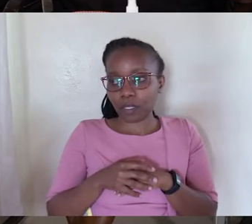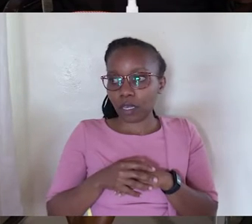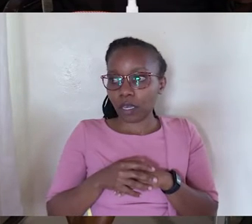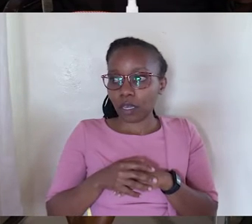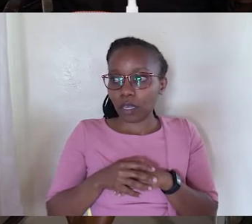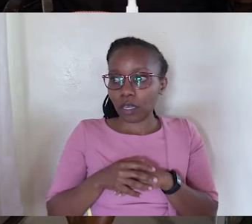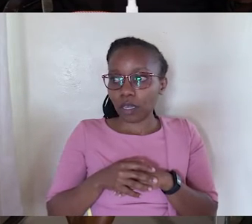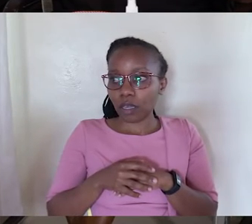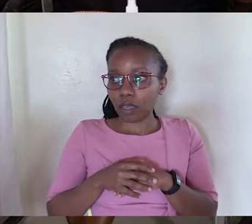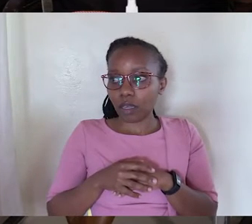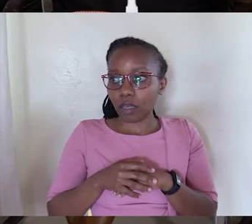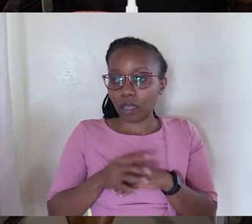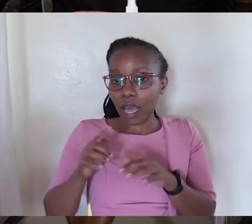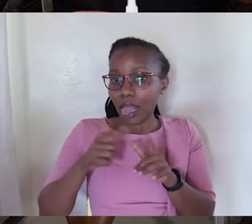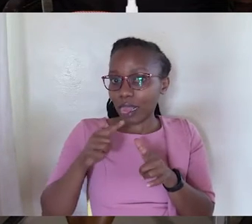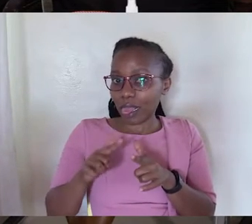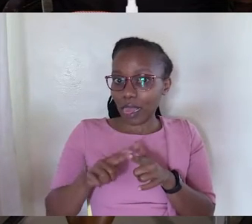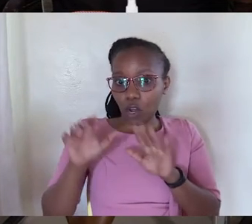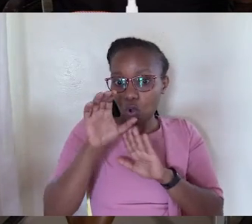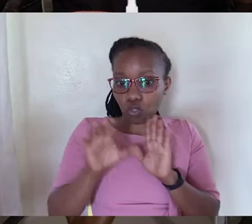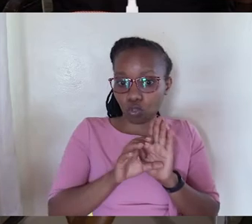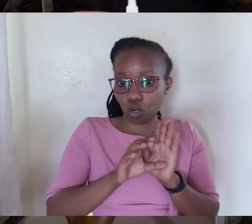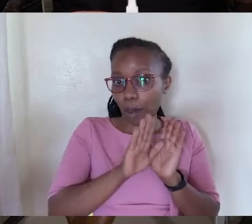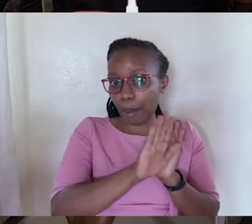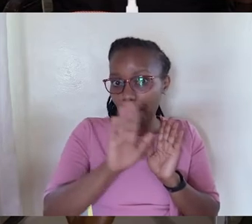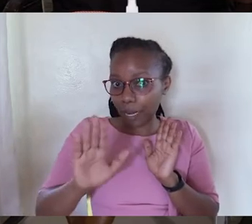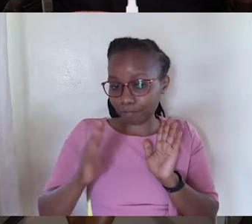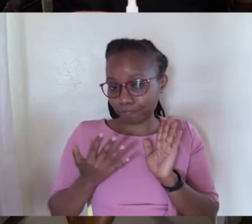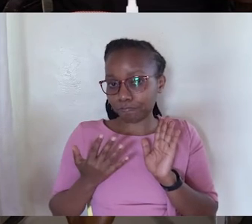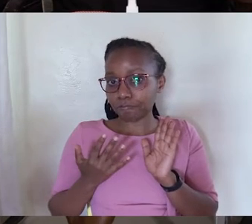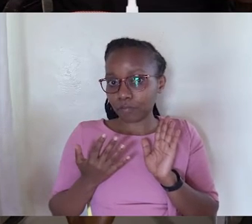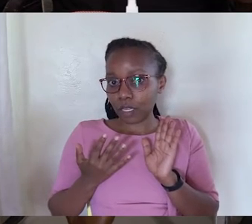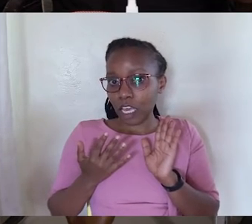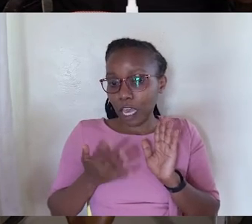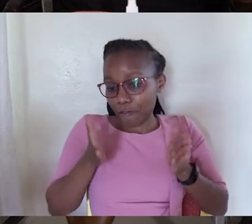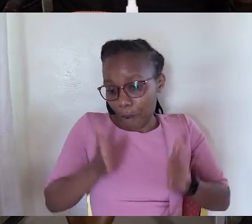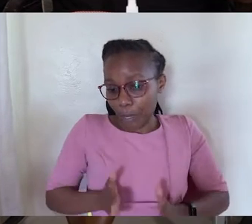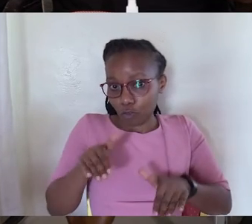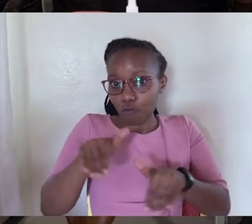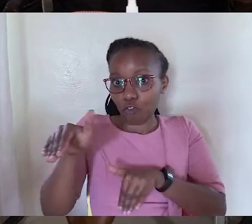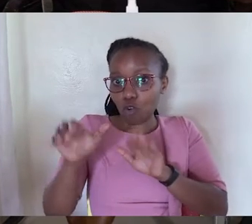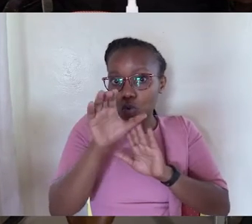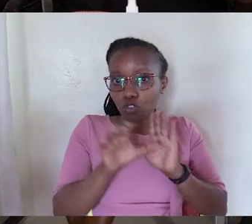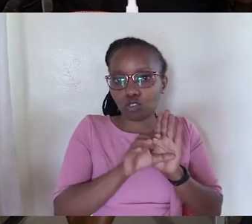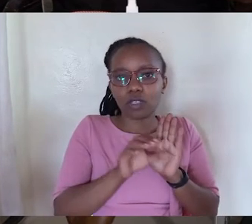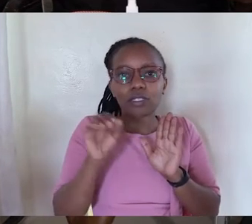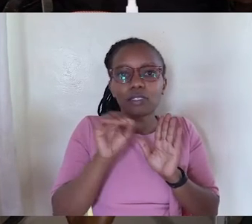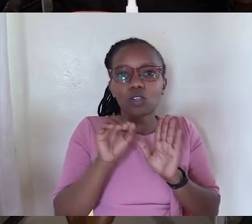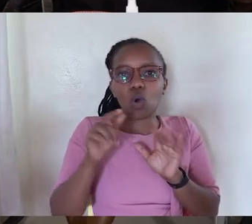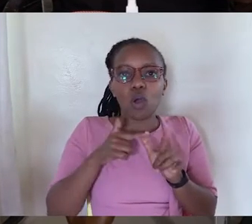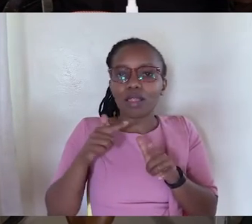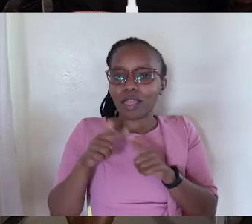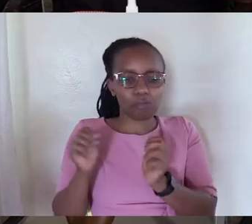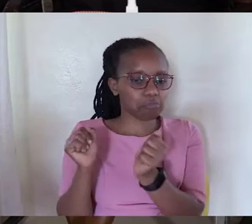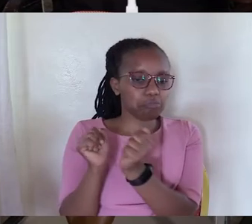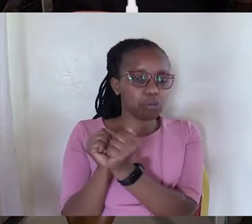we usually go by their constitution, and if anyone breaches that constitution, they are brought to